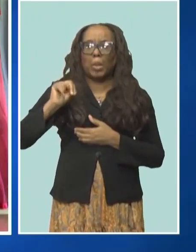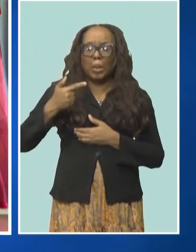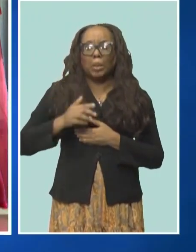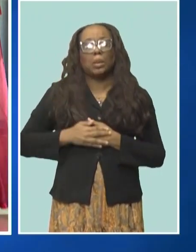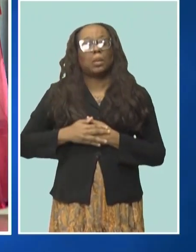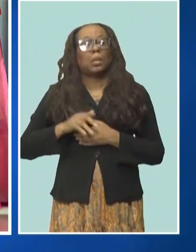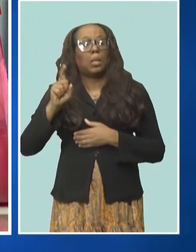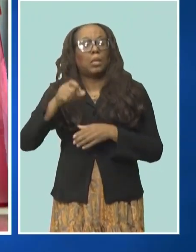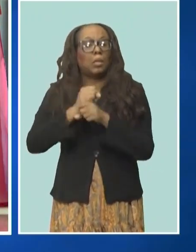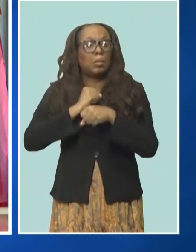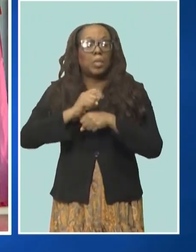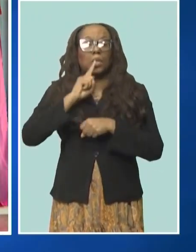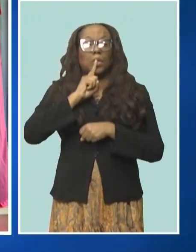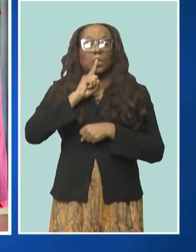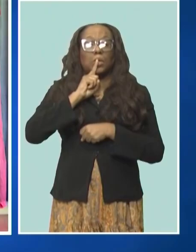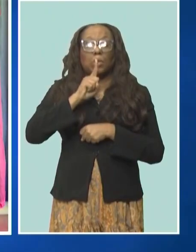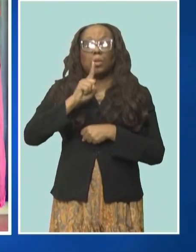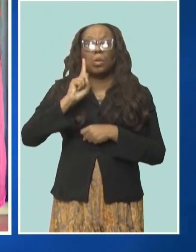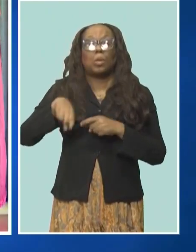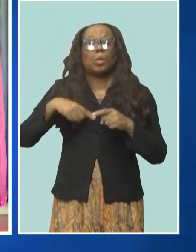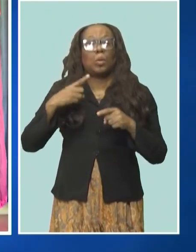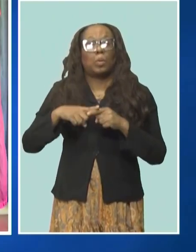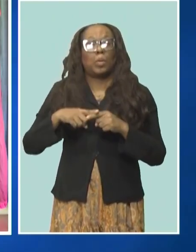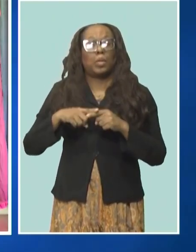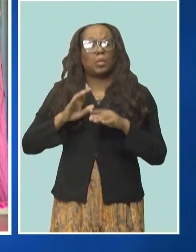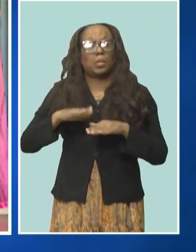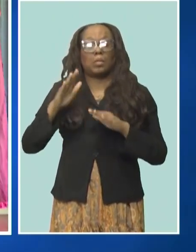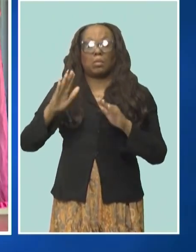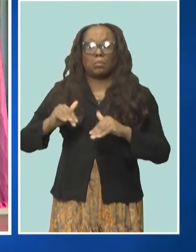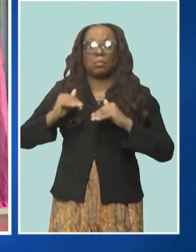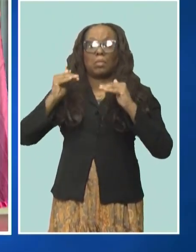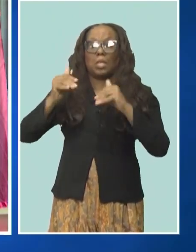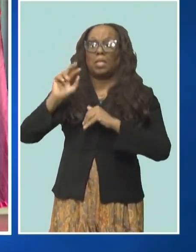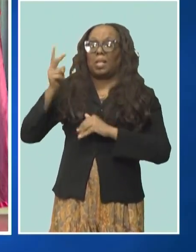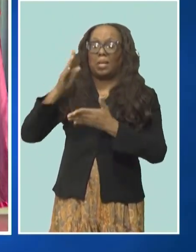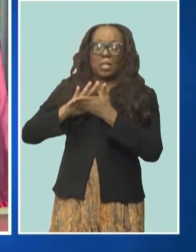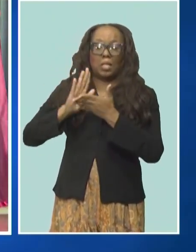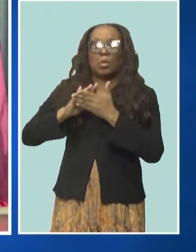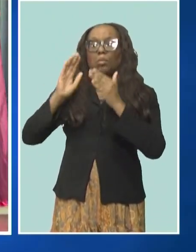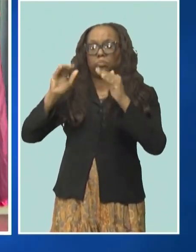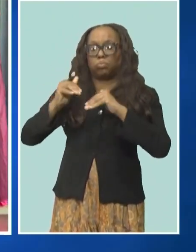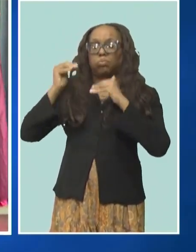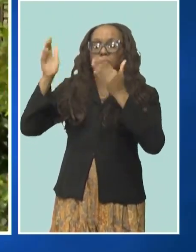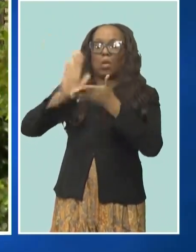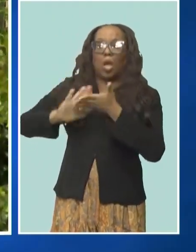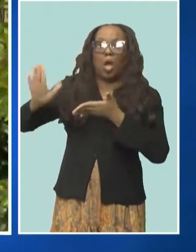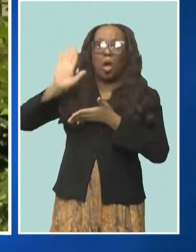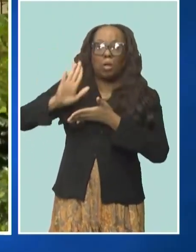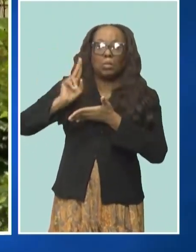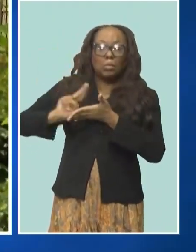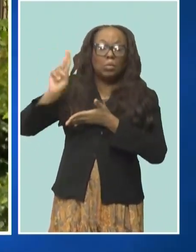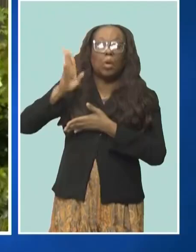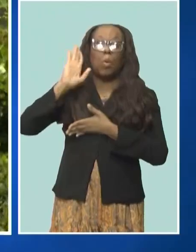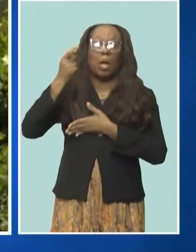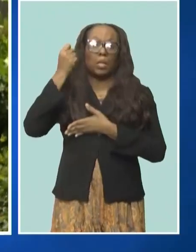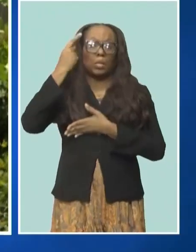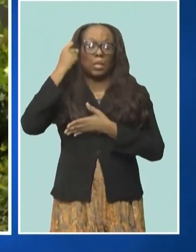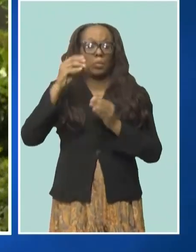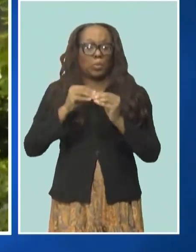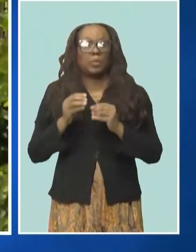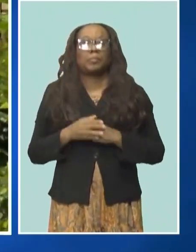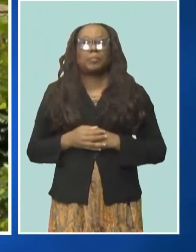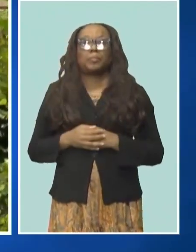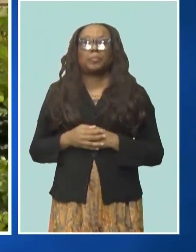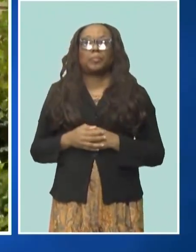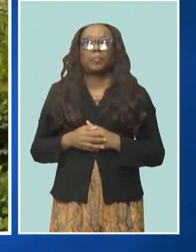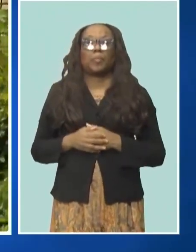ensure that at the secondary level and post-secondary level, our people can now create modes of technology that can help. Meanwhile, at Trent, the Democratic Labour